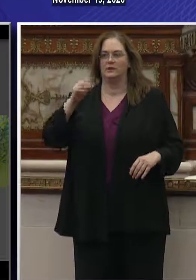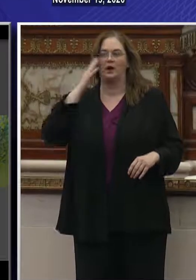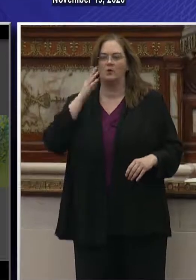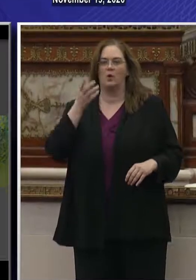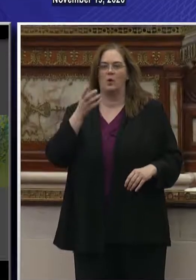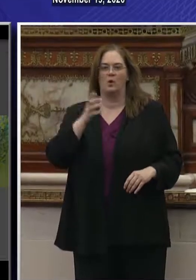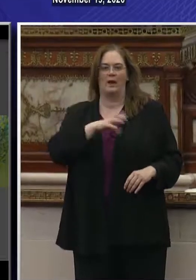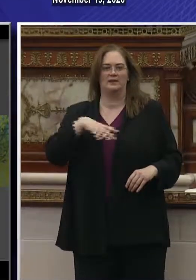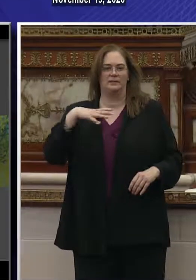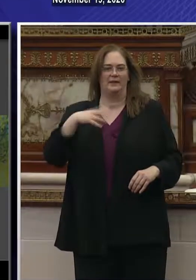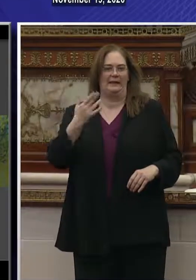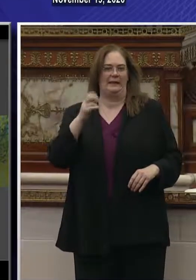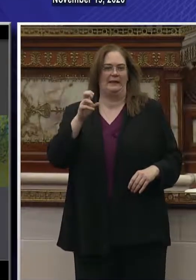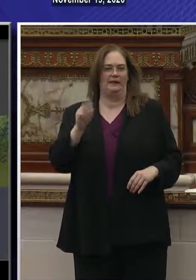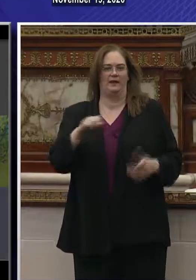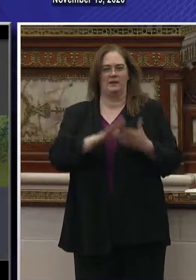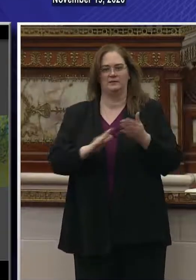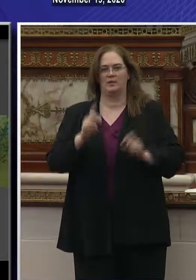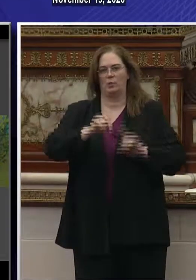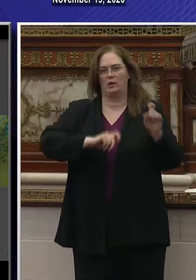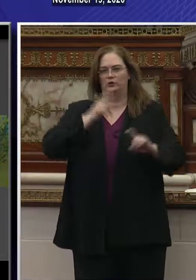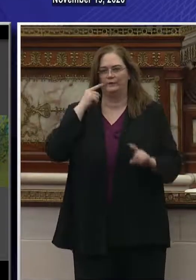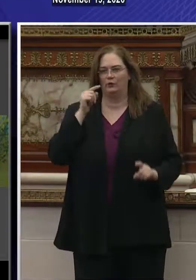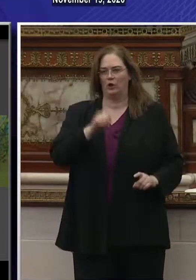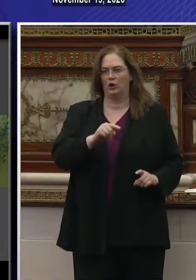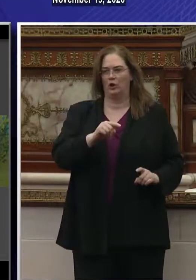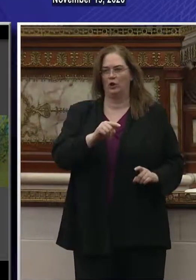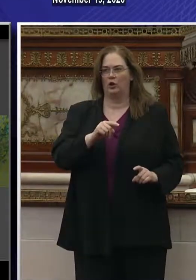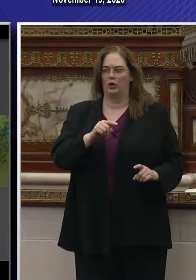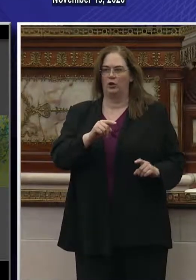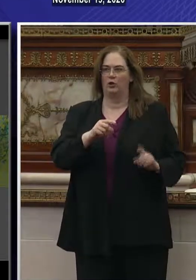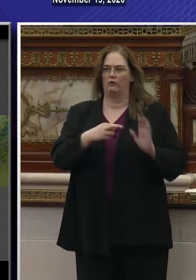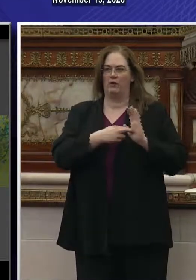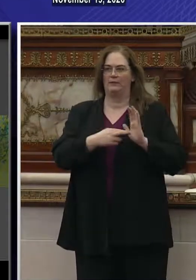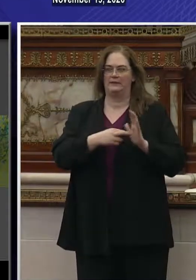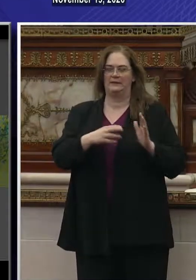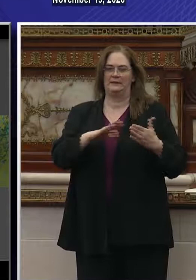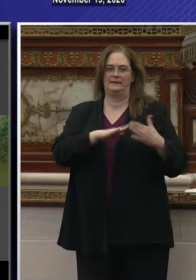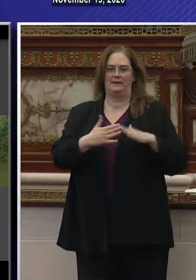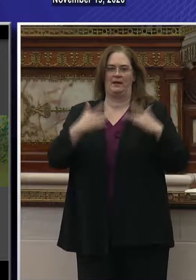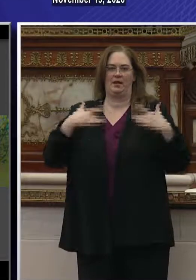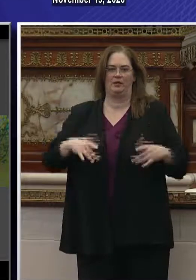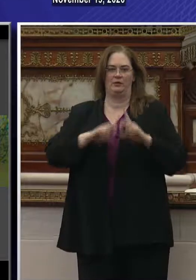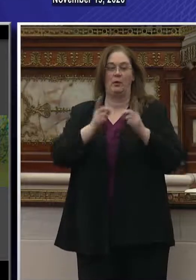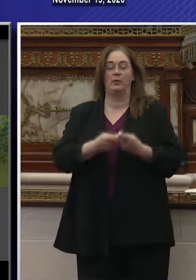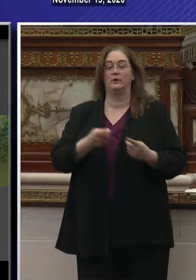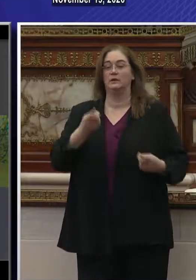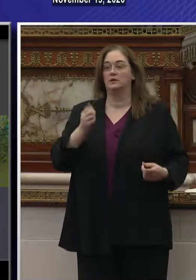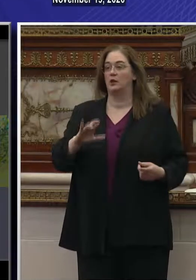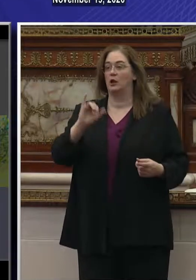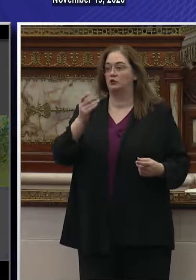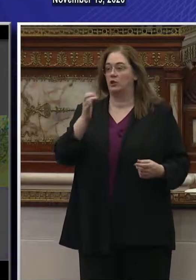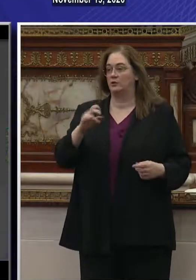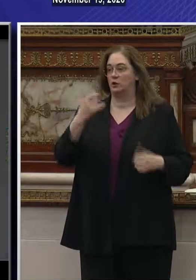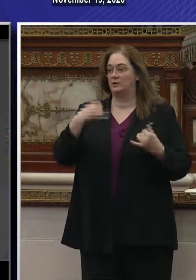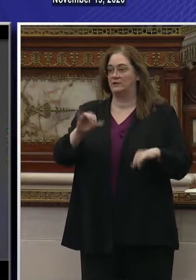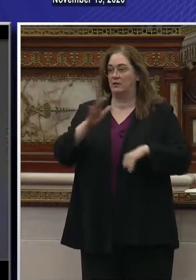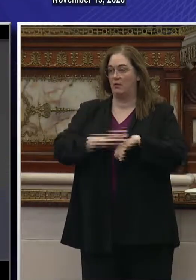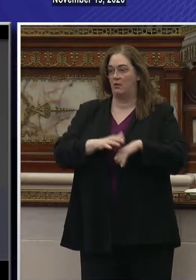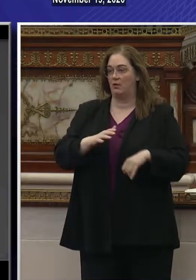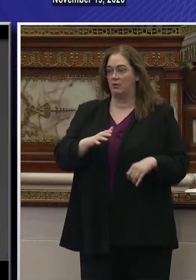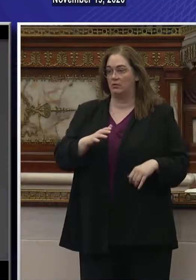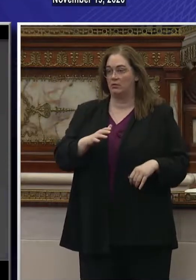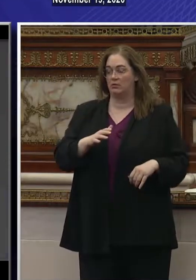Councilman Heenan had some questions for her representing the city's health department. Dr. Johnson, are you still